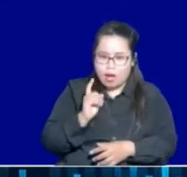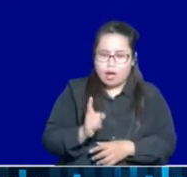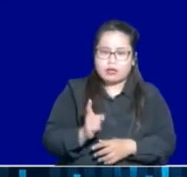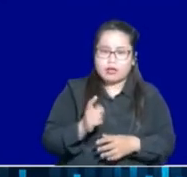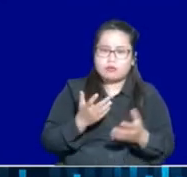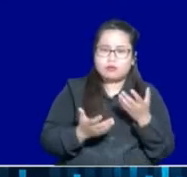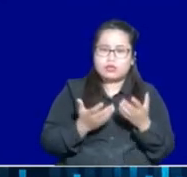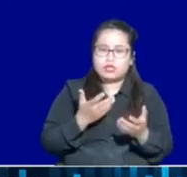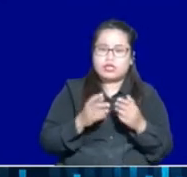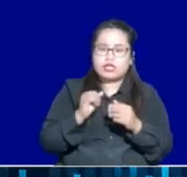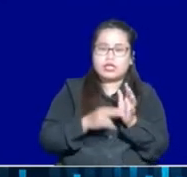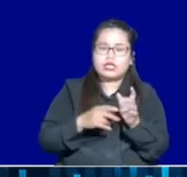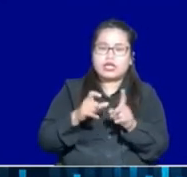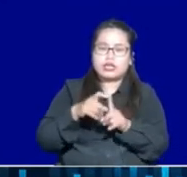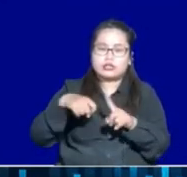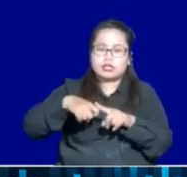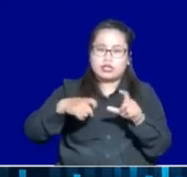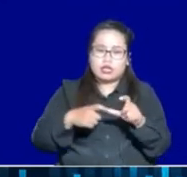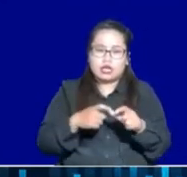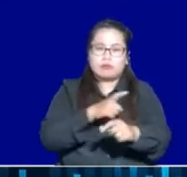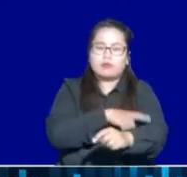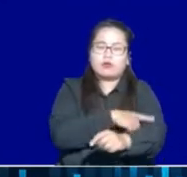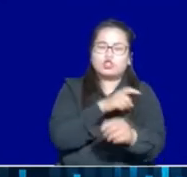complex, like the Riau Islands,